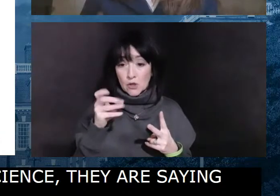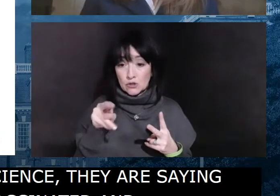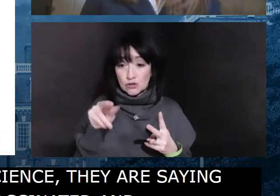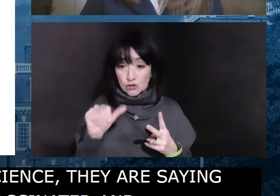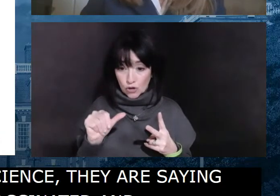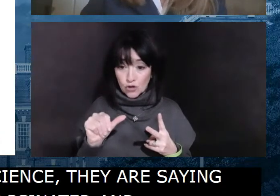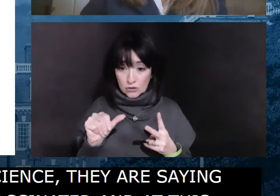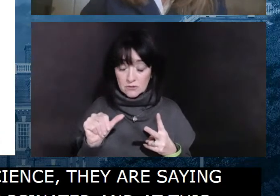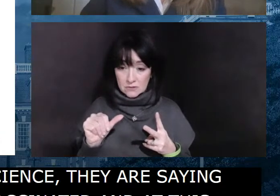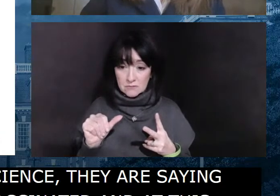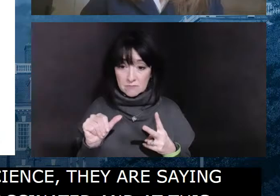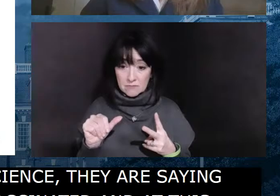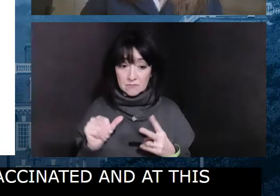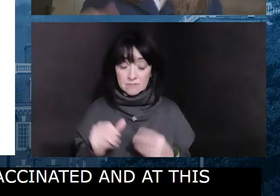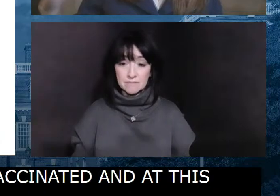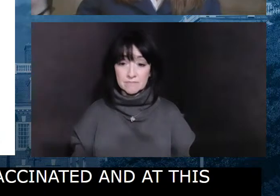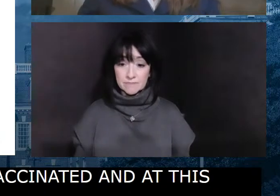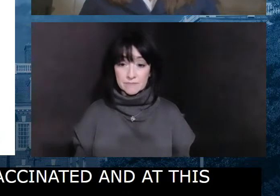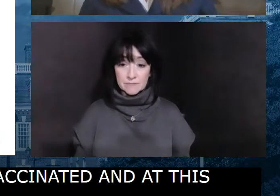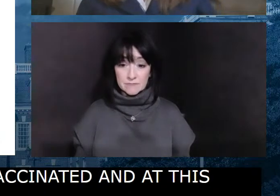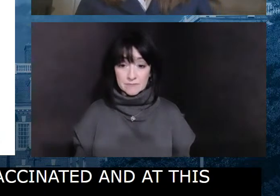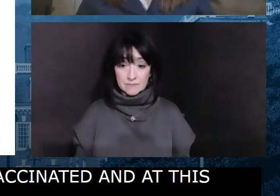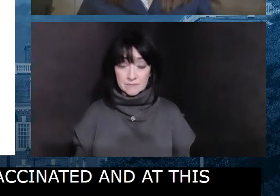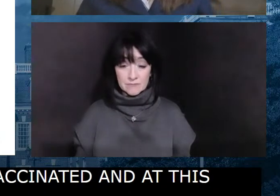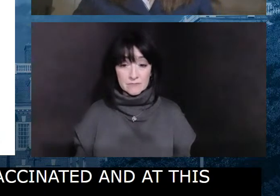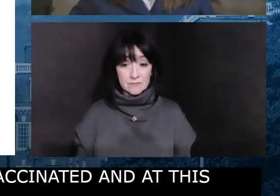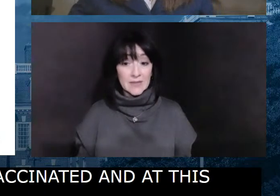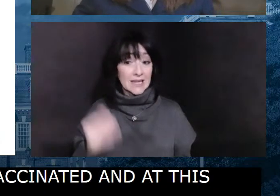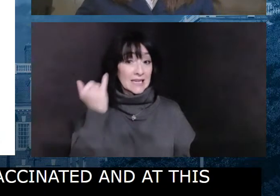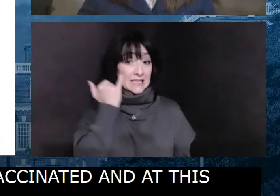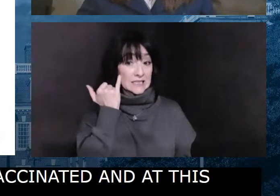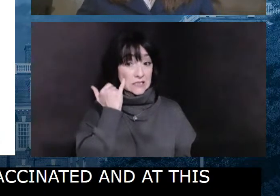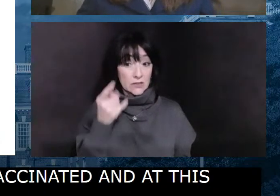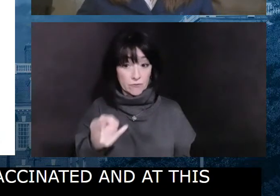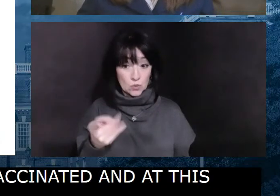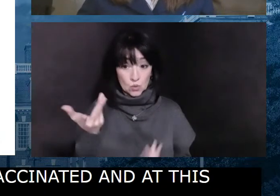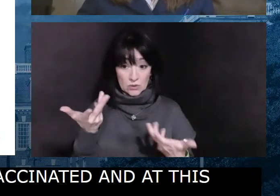you have received the second dose plus 2 weeks. So